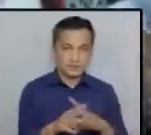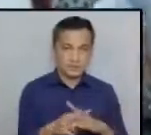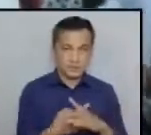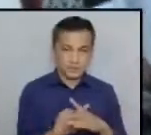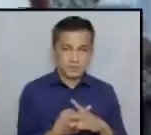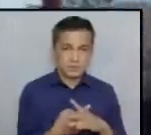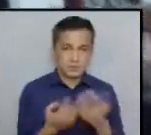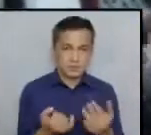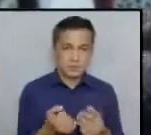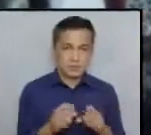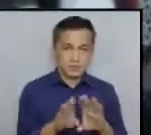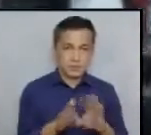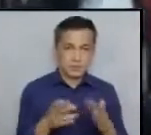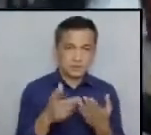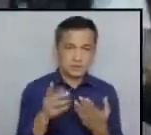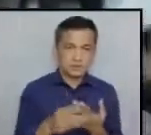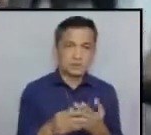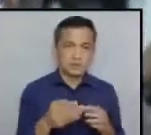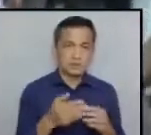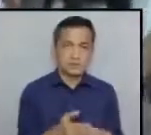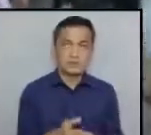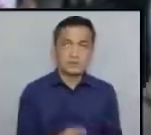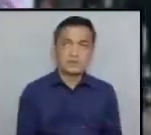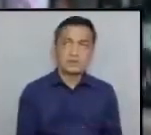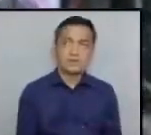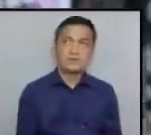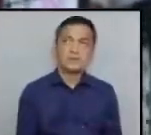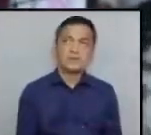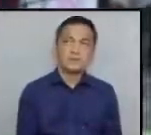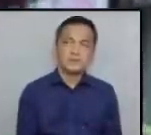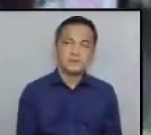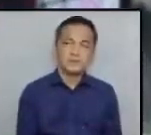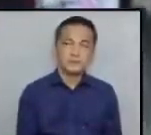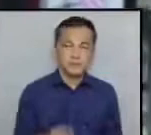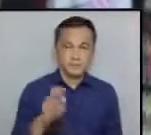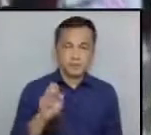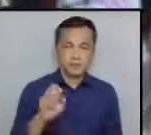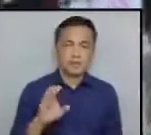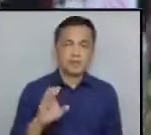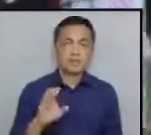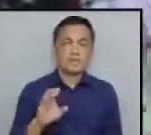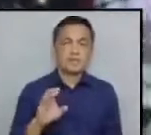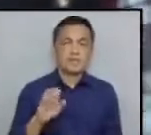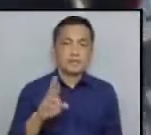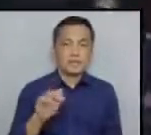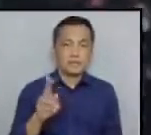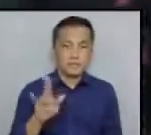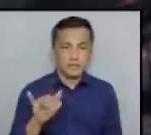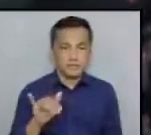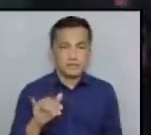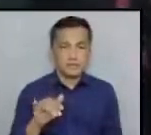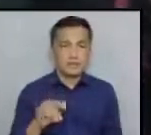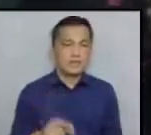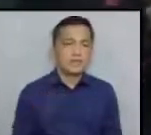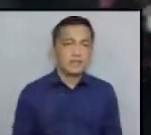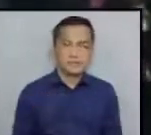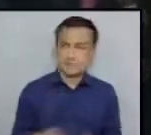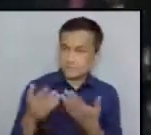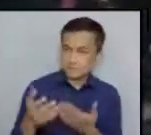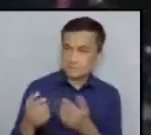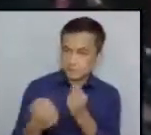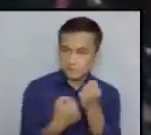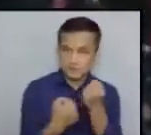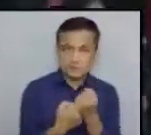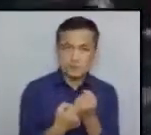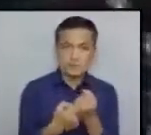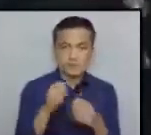o'clock to be led by, to be graced also by Yusek Rocky and of course our GM. Salamat po sa kanilang suporta. Mm-hmm. And it will end